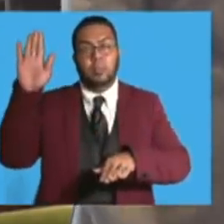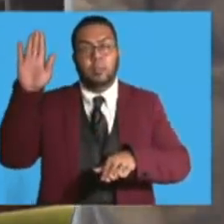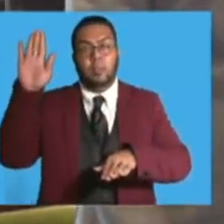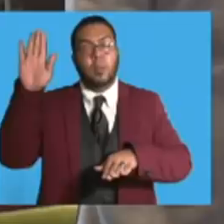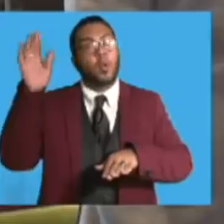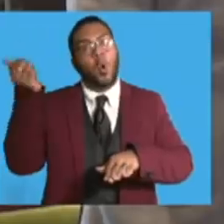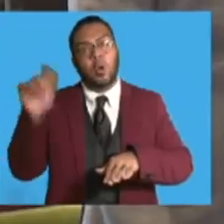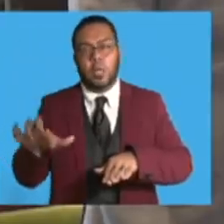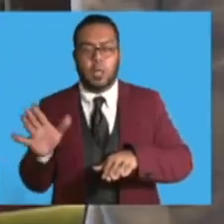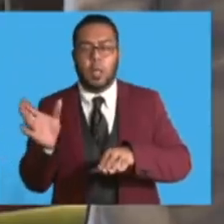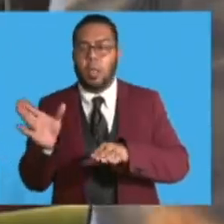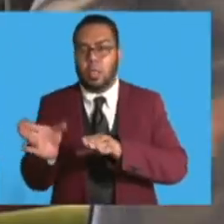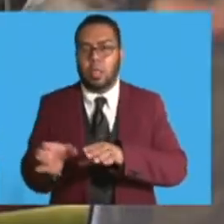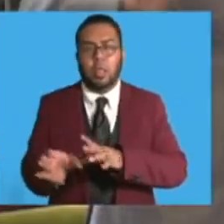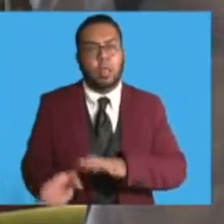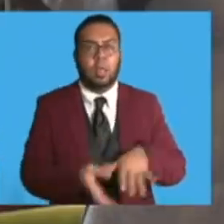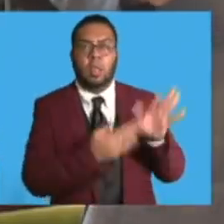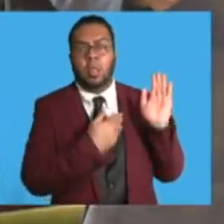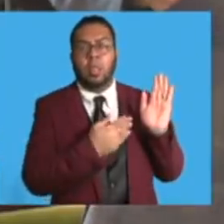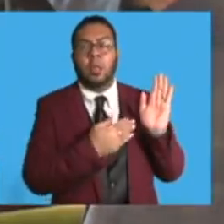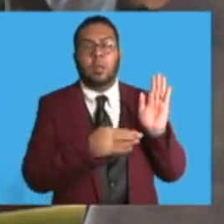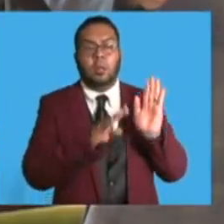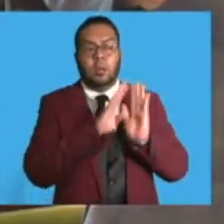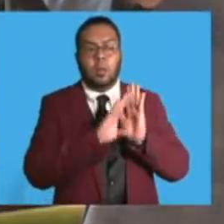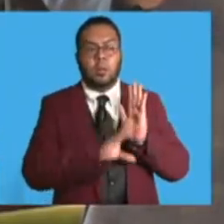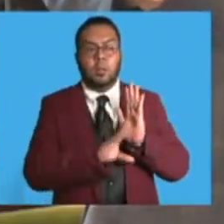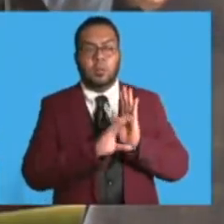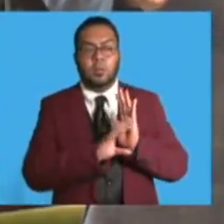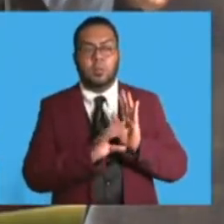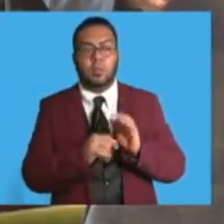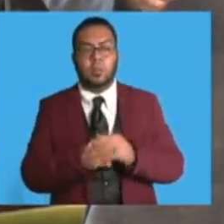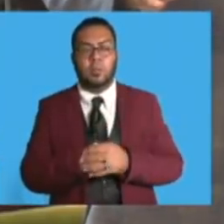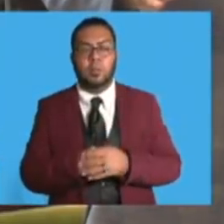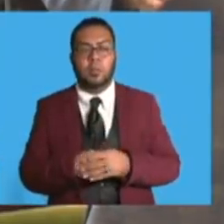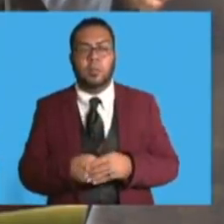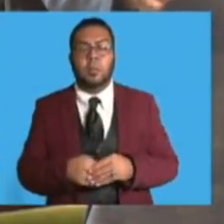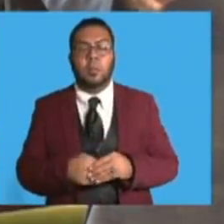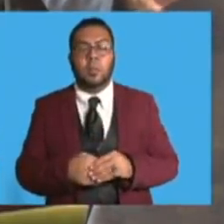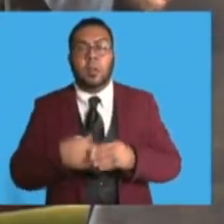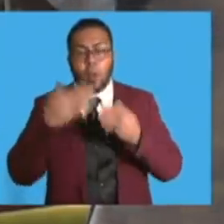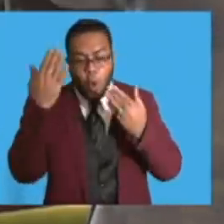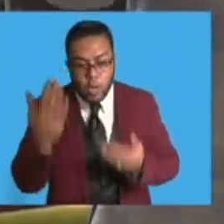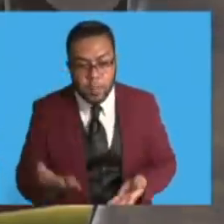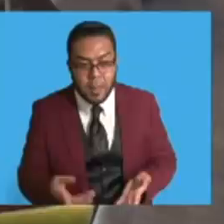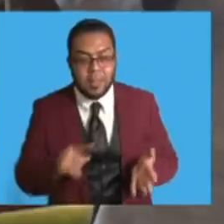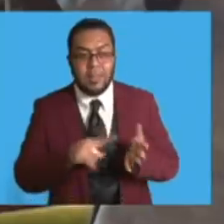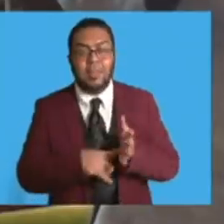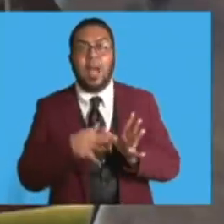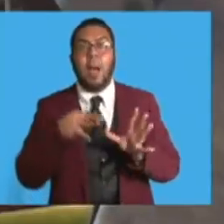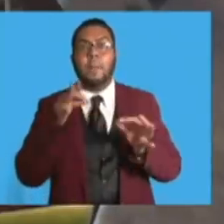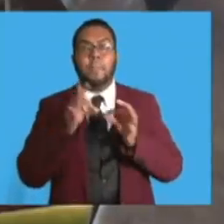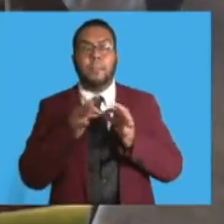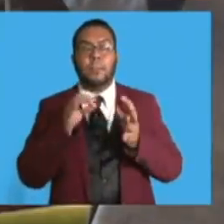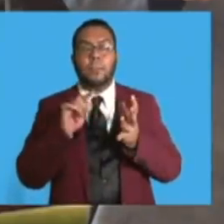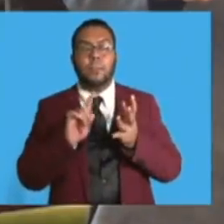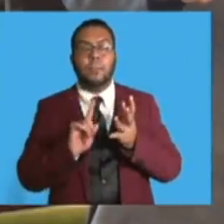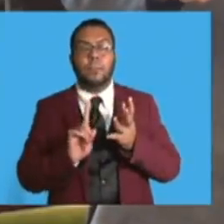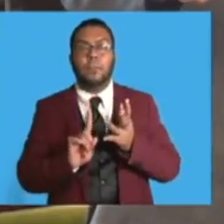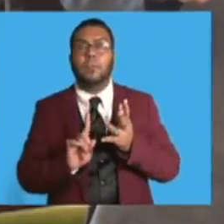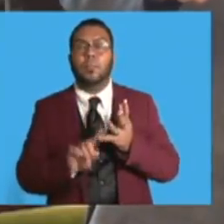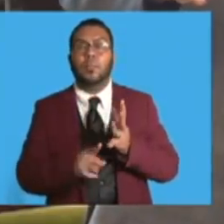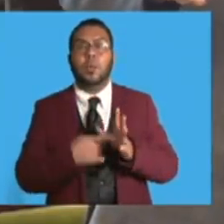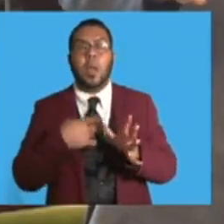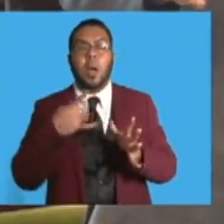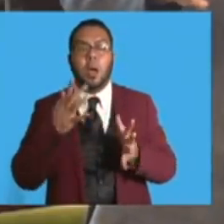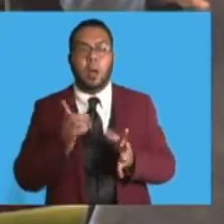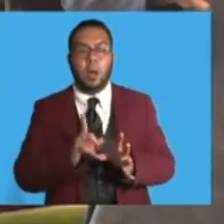Constitution. Honourable Tambuya, I normally don't retort to things like that, says no choice. She had a choice. She could have not participated in the